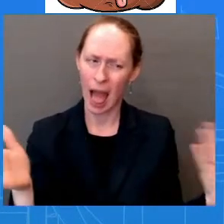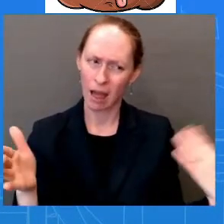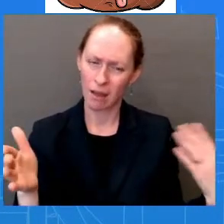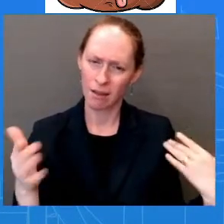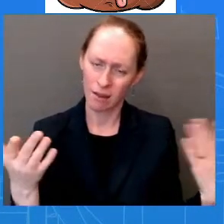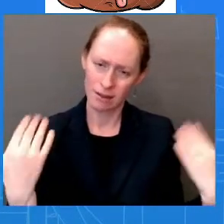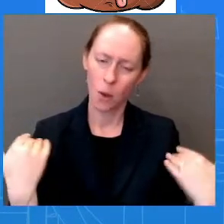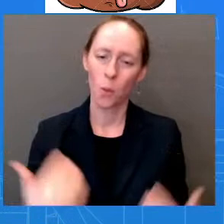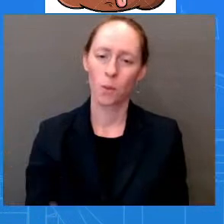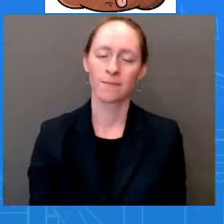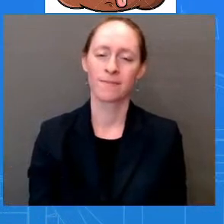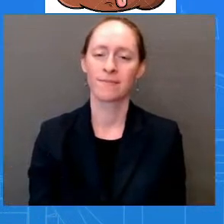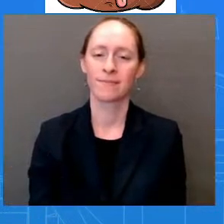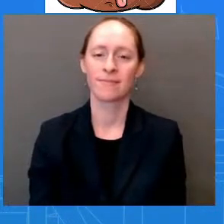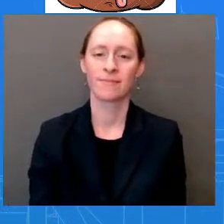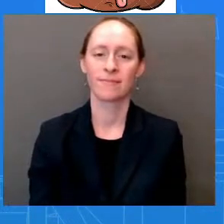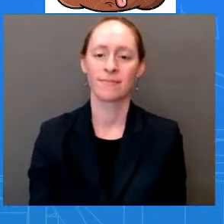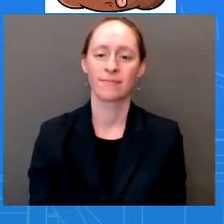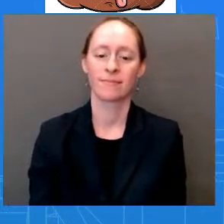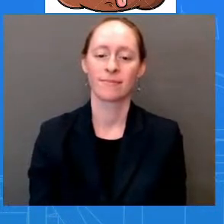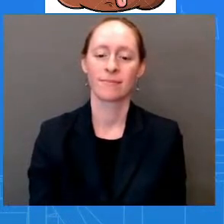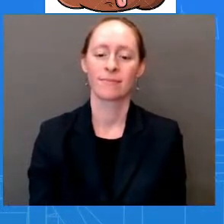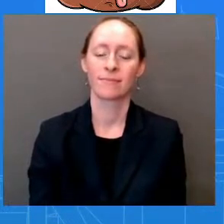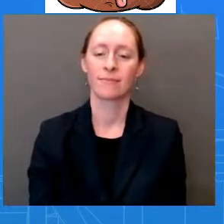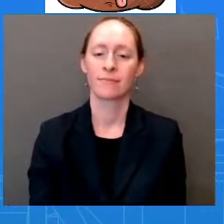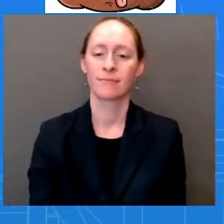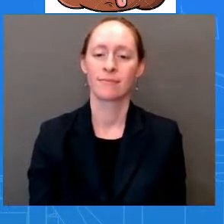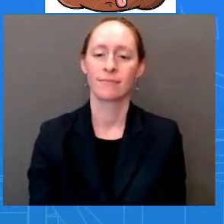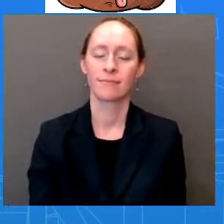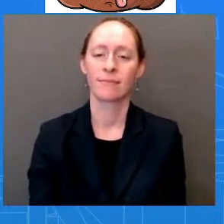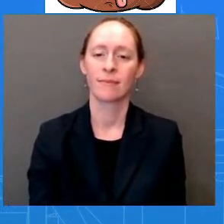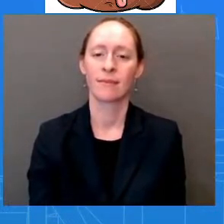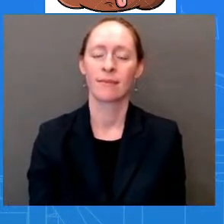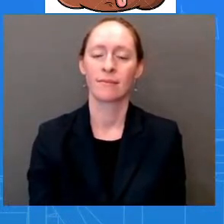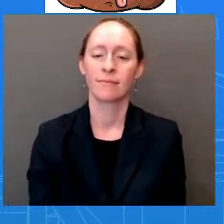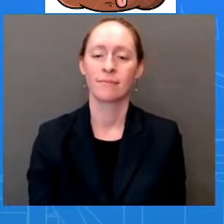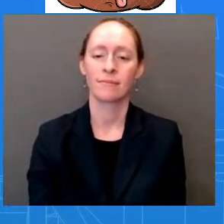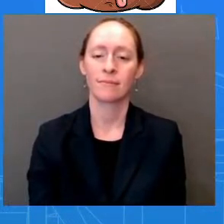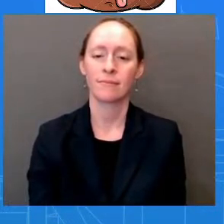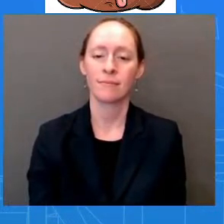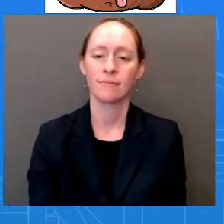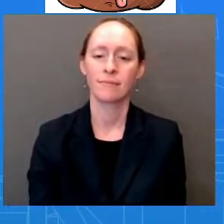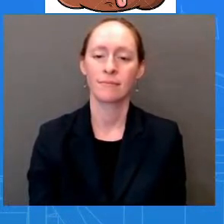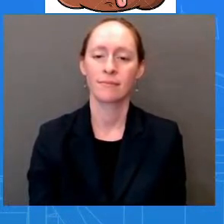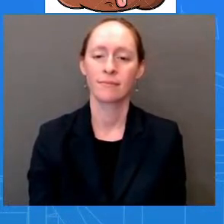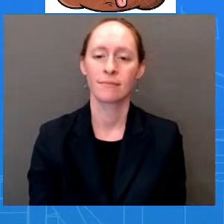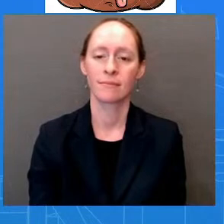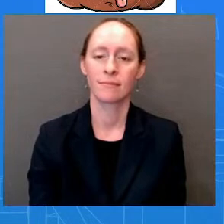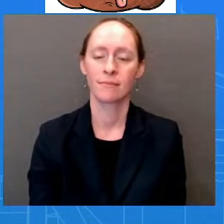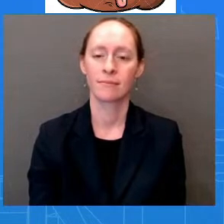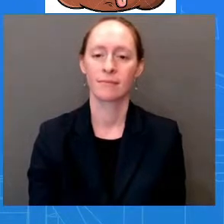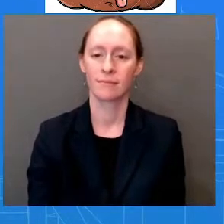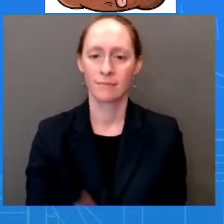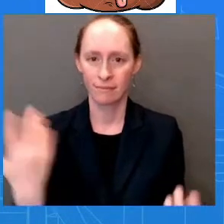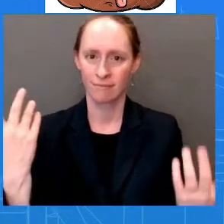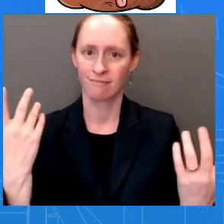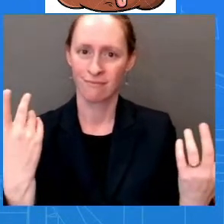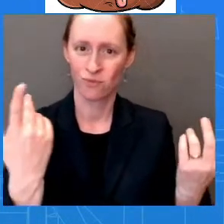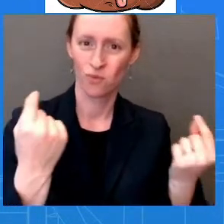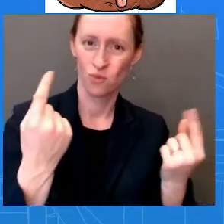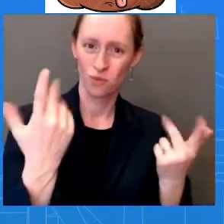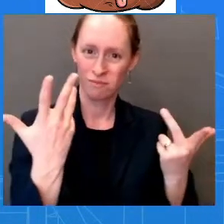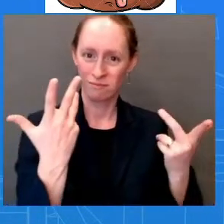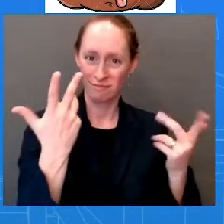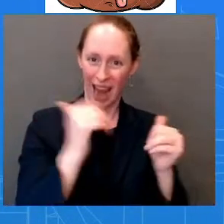breaking the logjam on guns on Capitol Hill? Is it even possible? Look, the president, as he says, as you've heard him say personally, he's